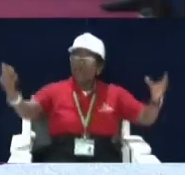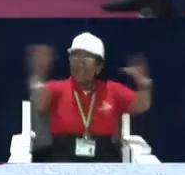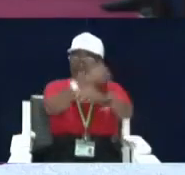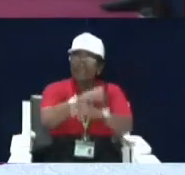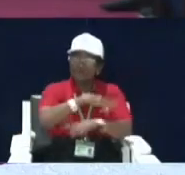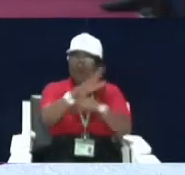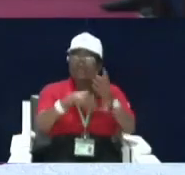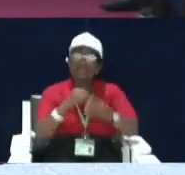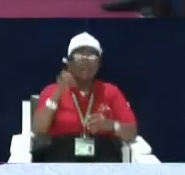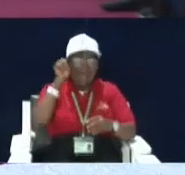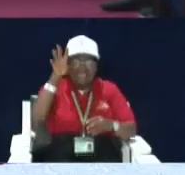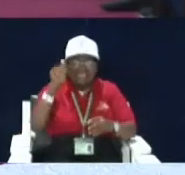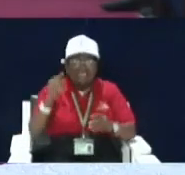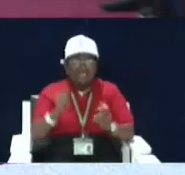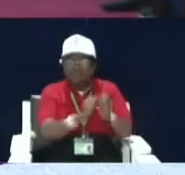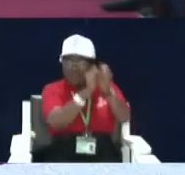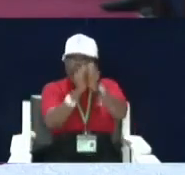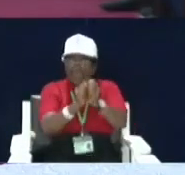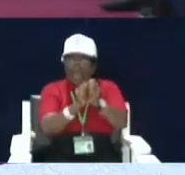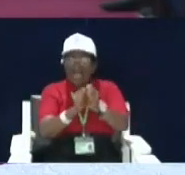By the time you get home,